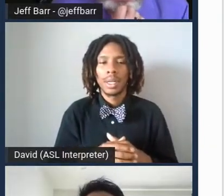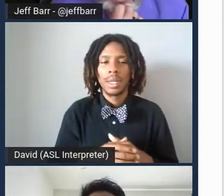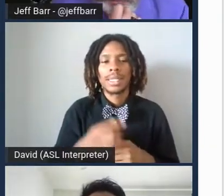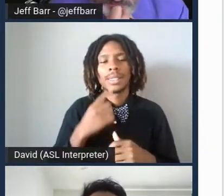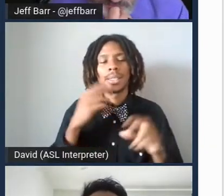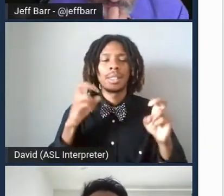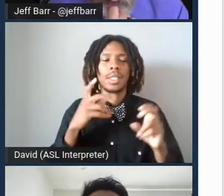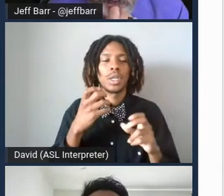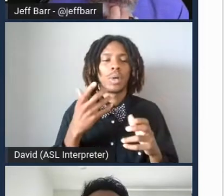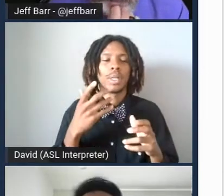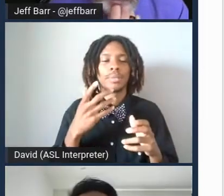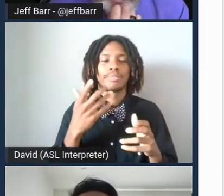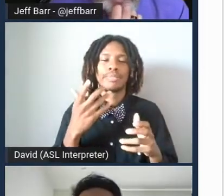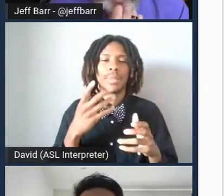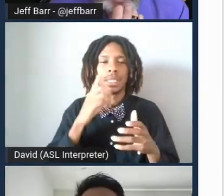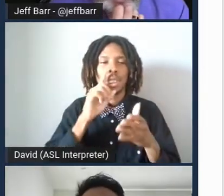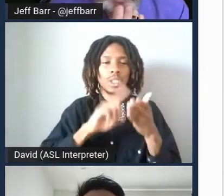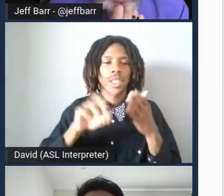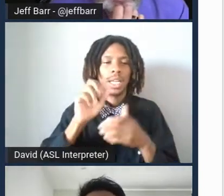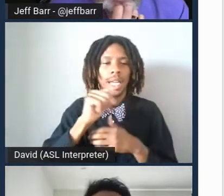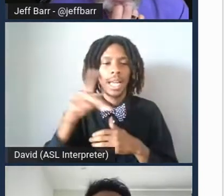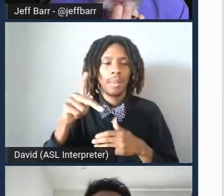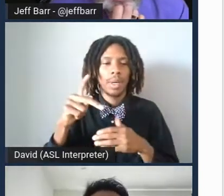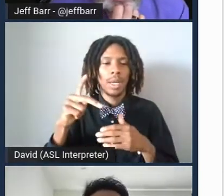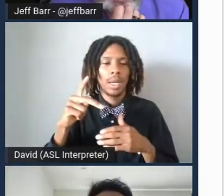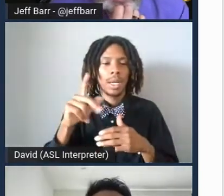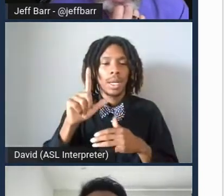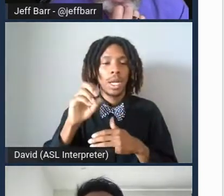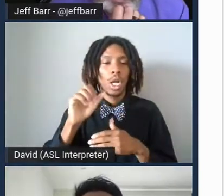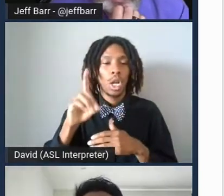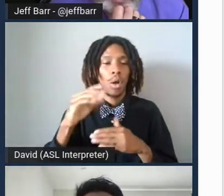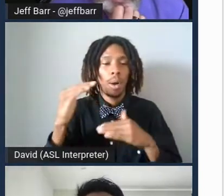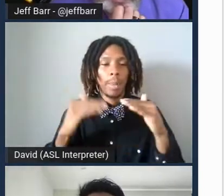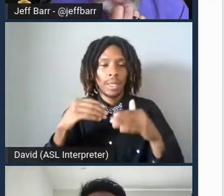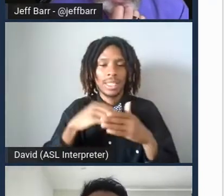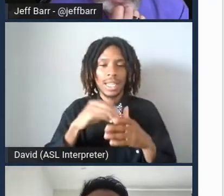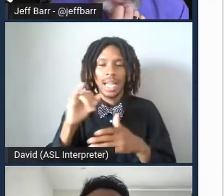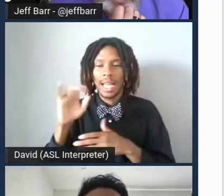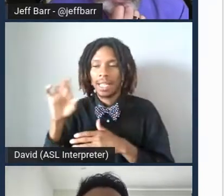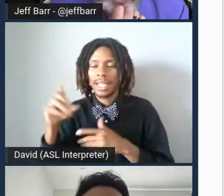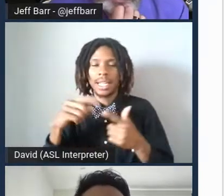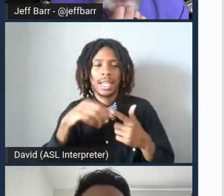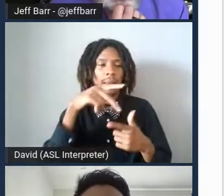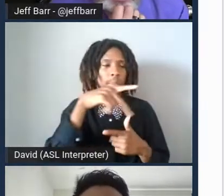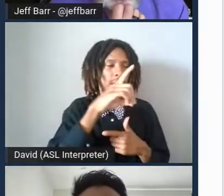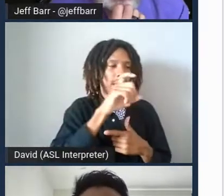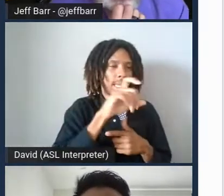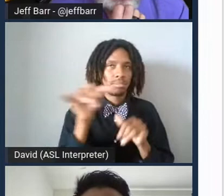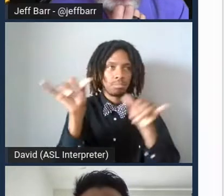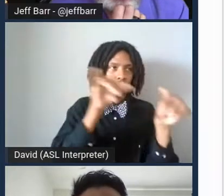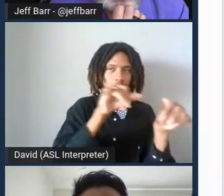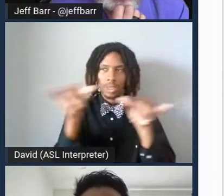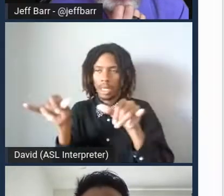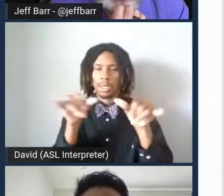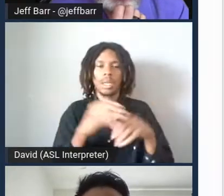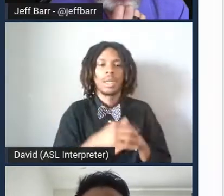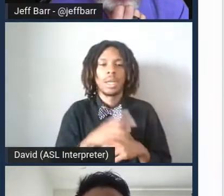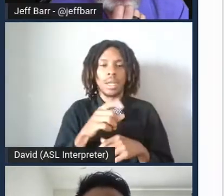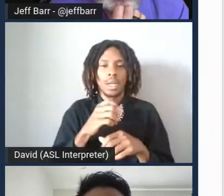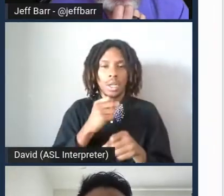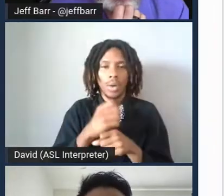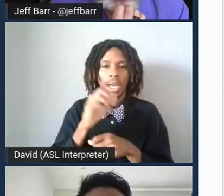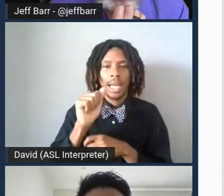check that your application load balancer in IAD and PDX are the same. So you create an